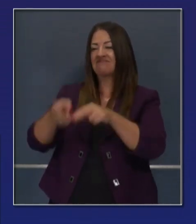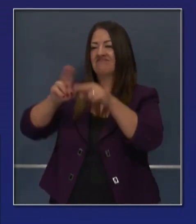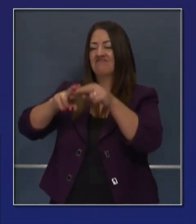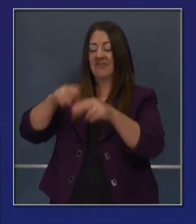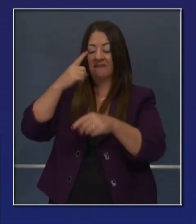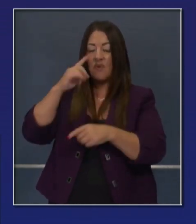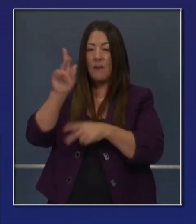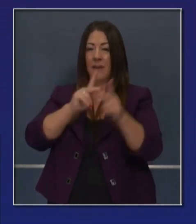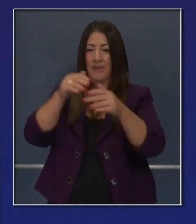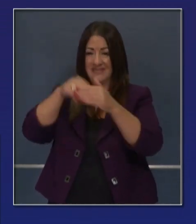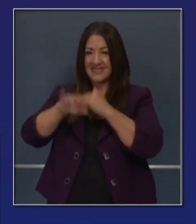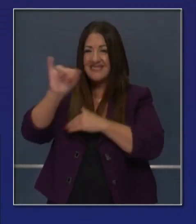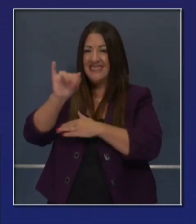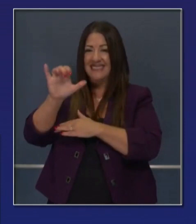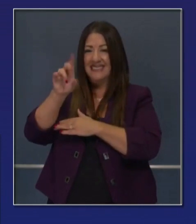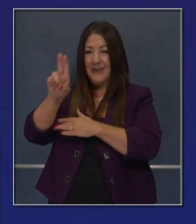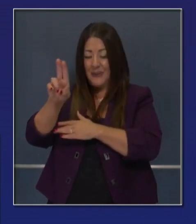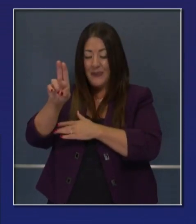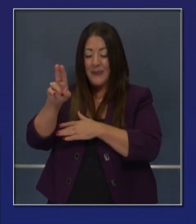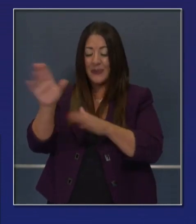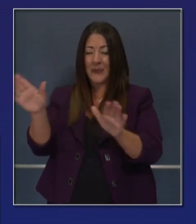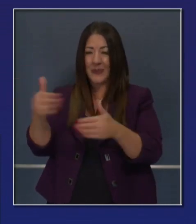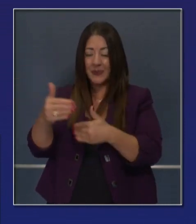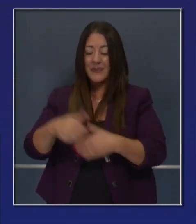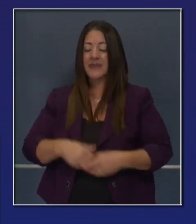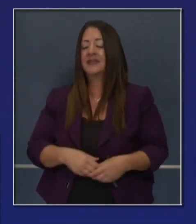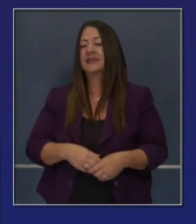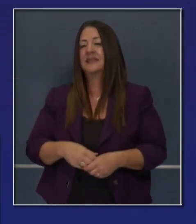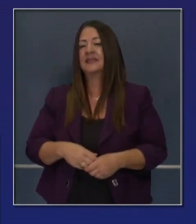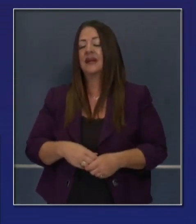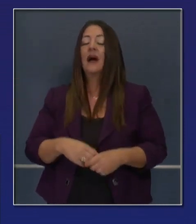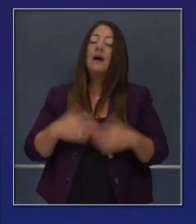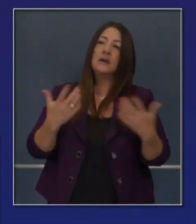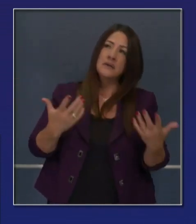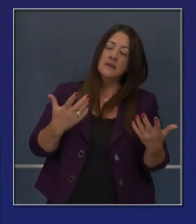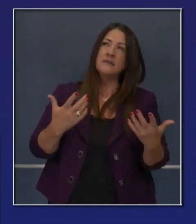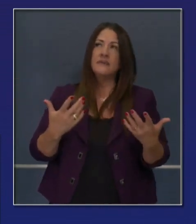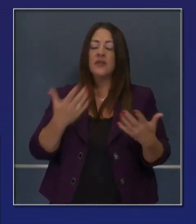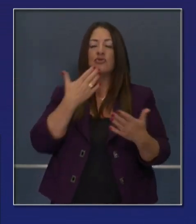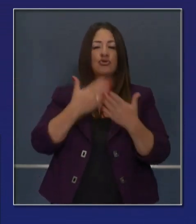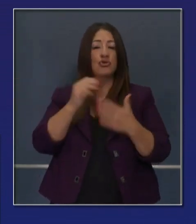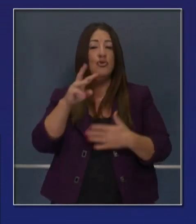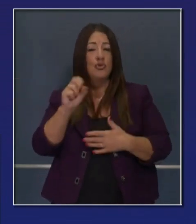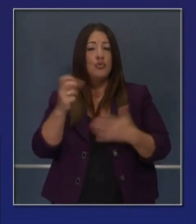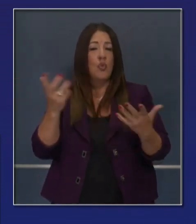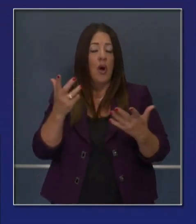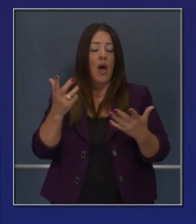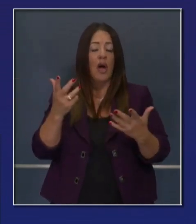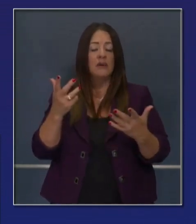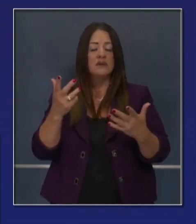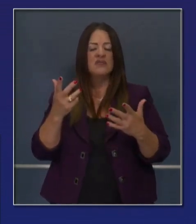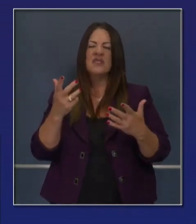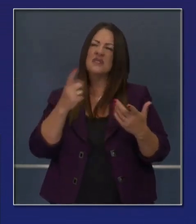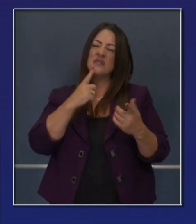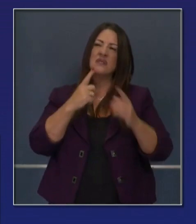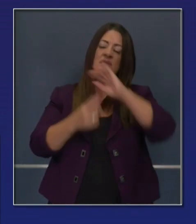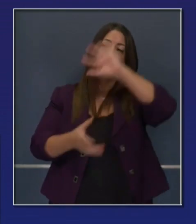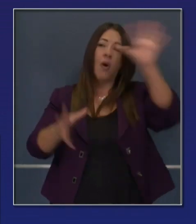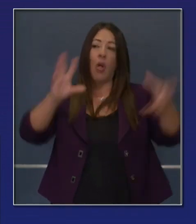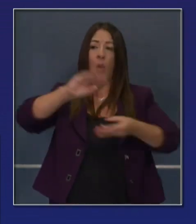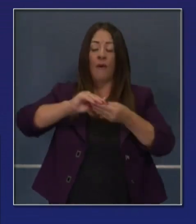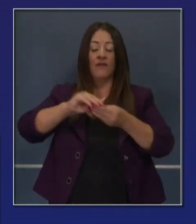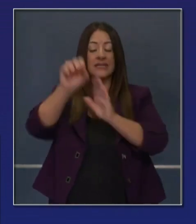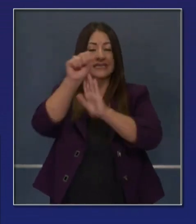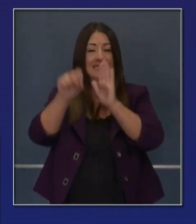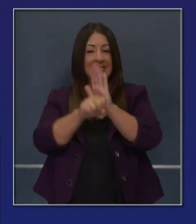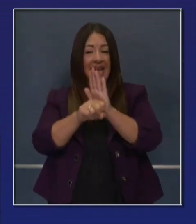admissions over a 14-day period. Now, the good news is overall statewide, we're still trending below where